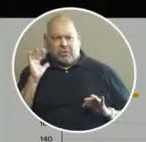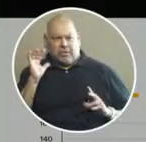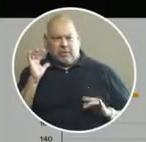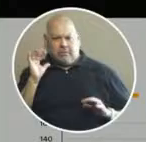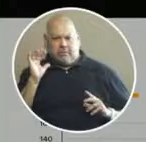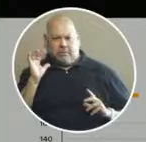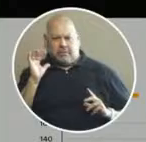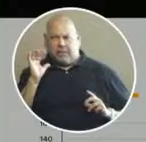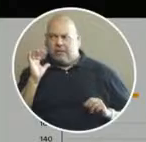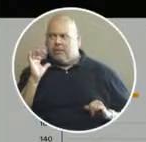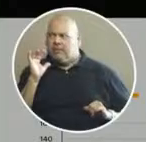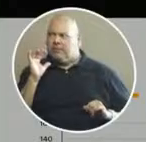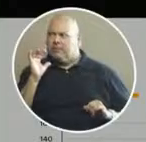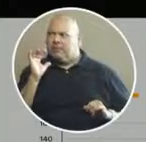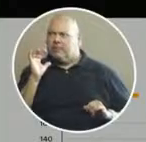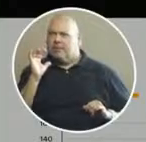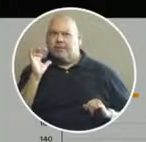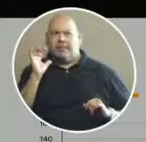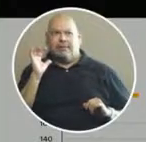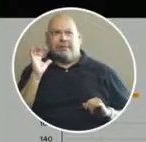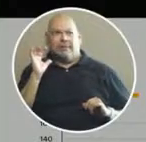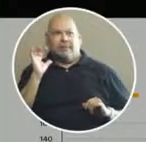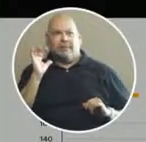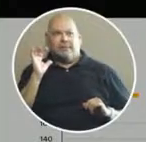Doctor, we're having trouble hearing you.